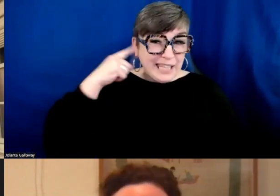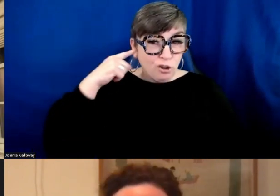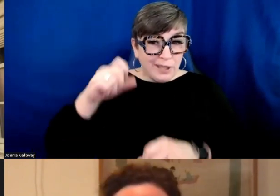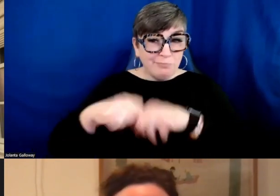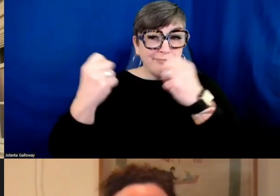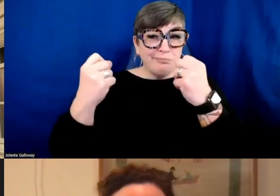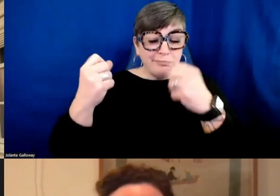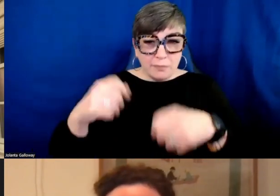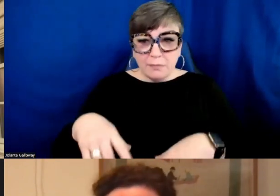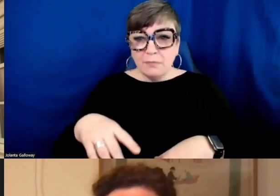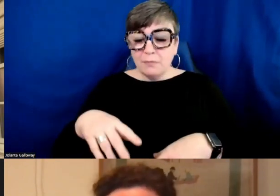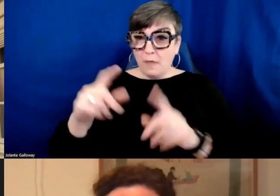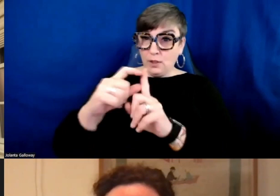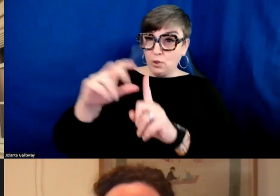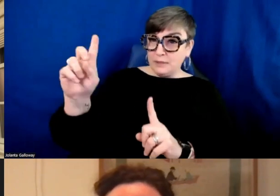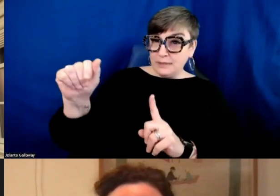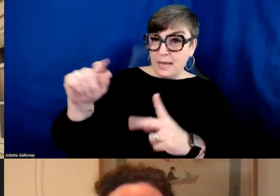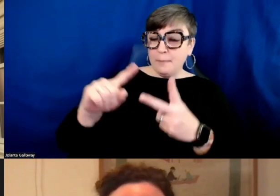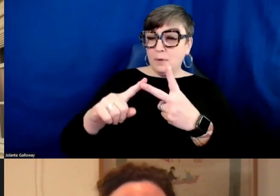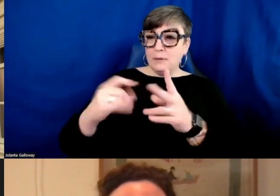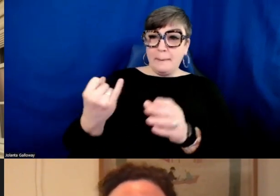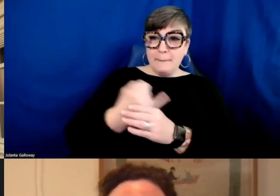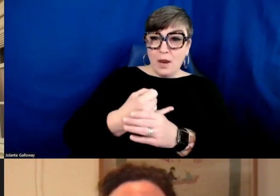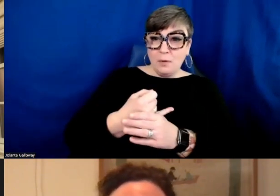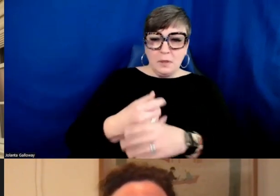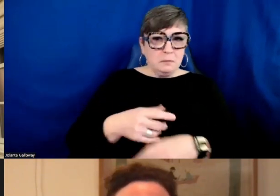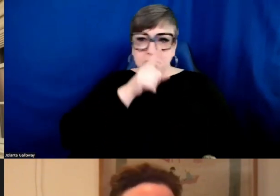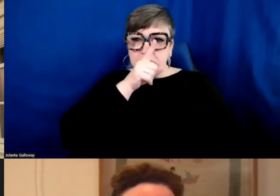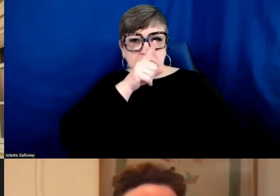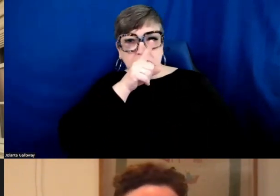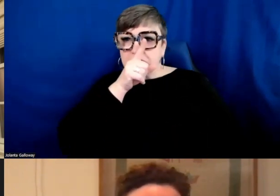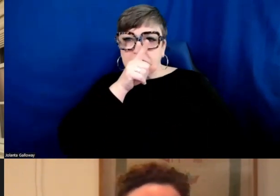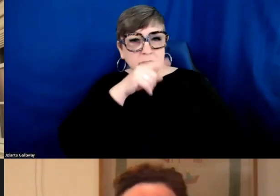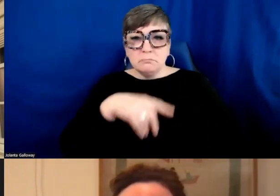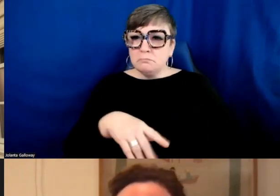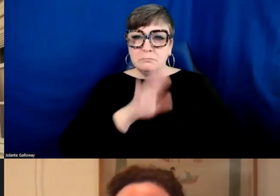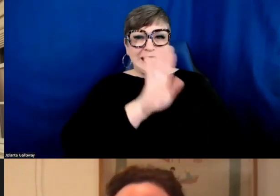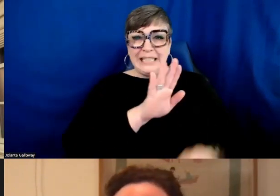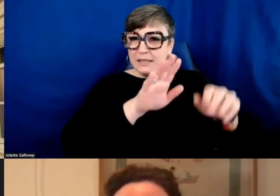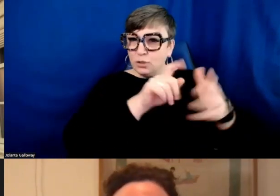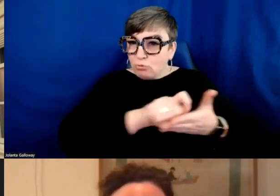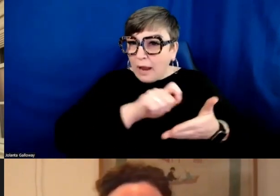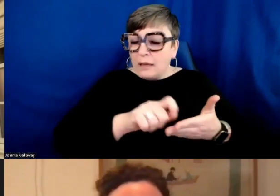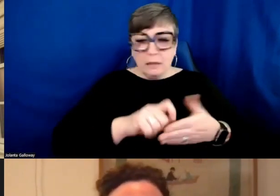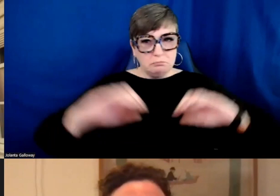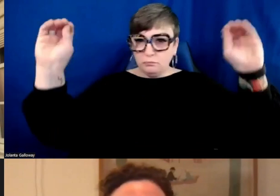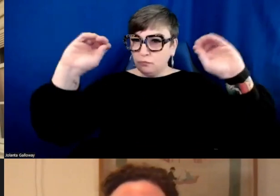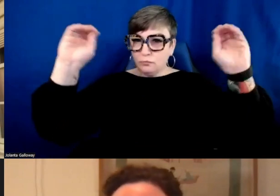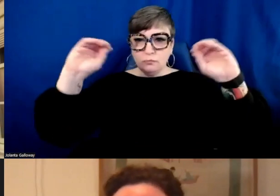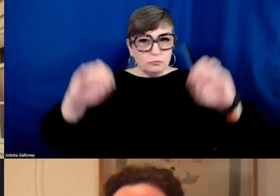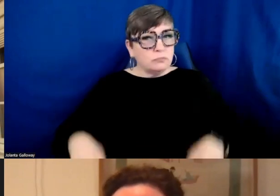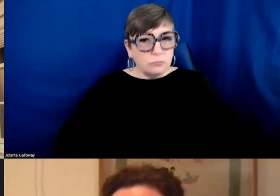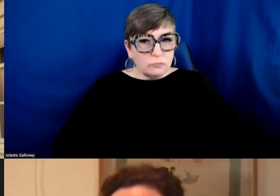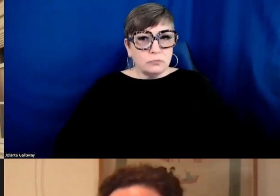disabled and the terms impairment, um, weren't, didn't, don't come up in his writing. Um, and, and they were just more hadn't been